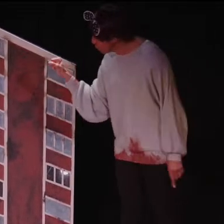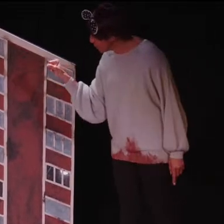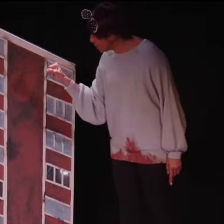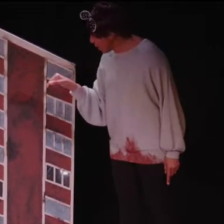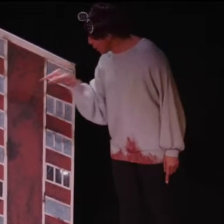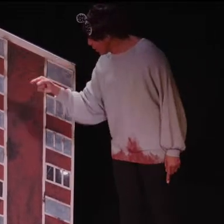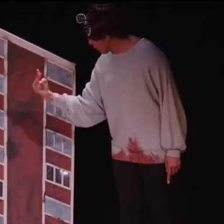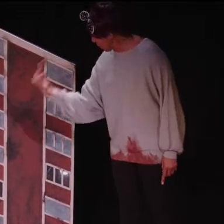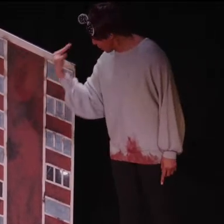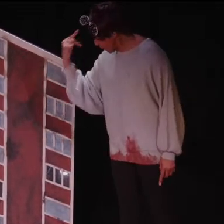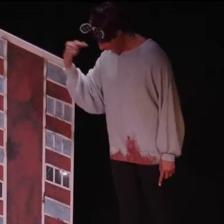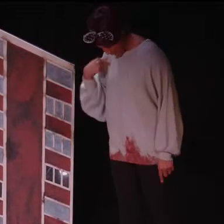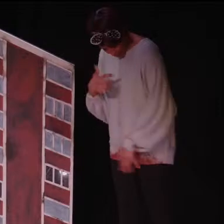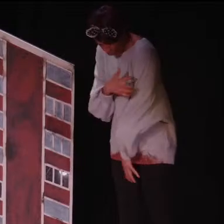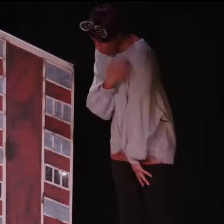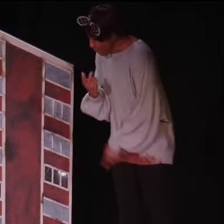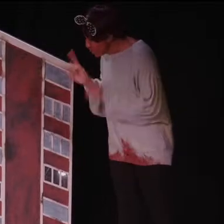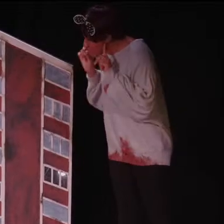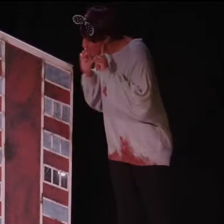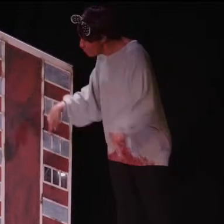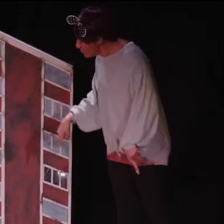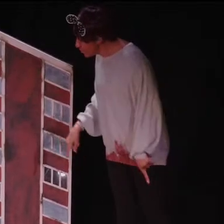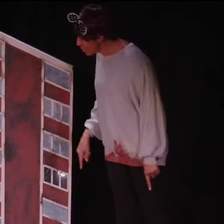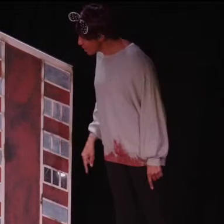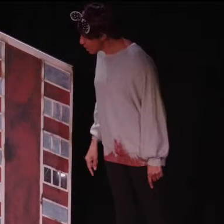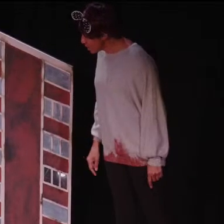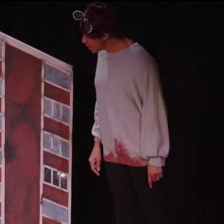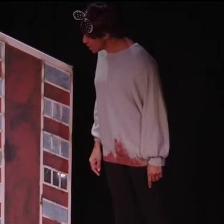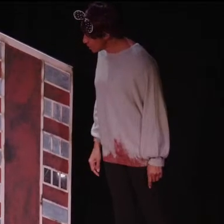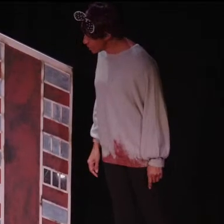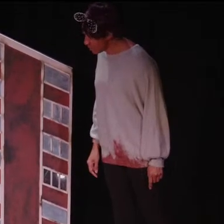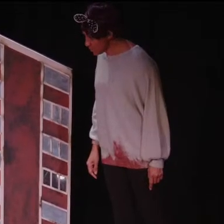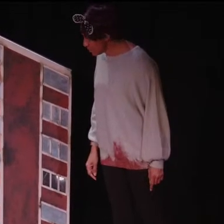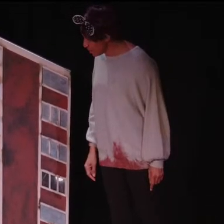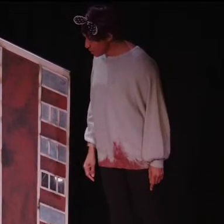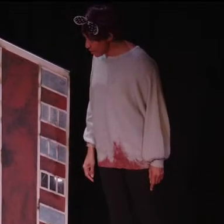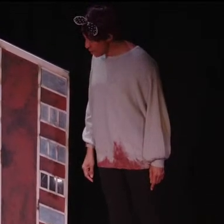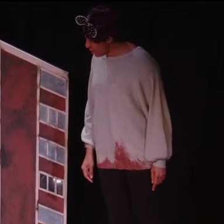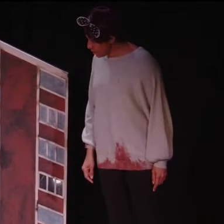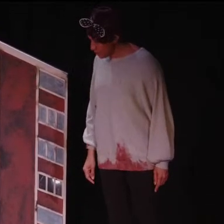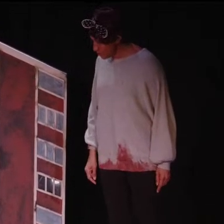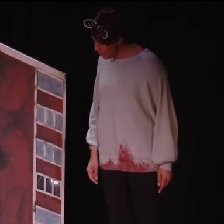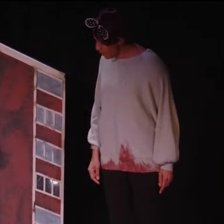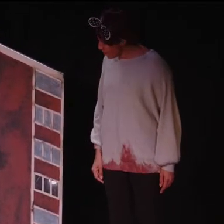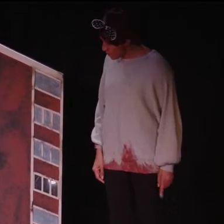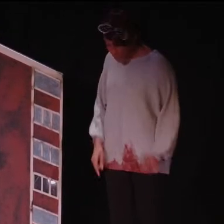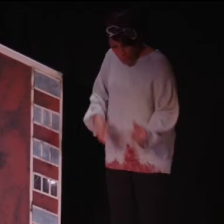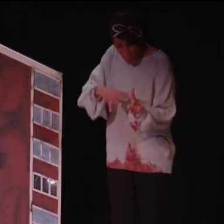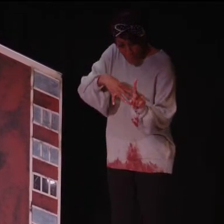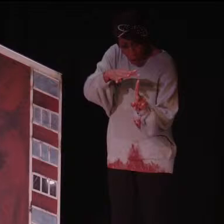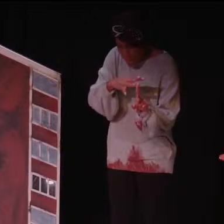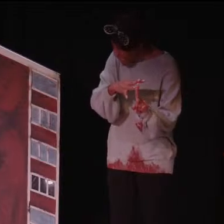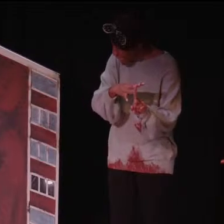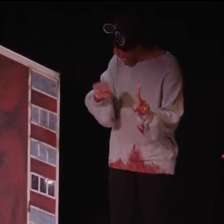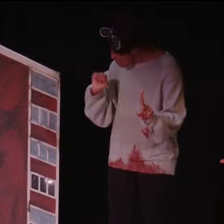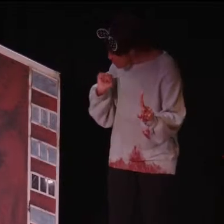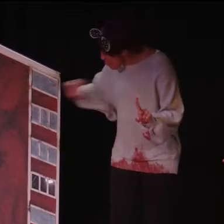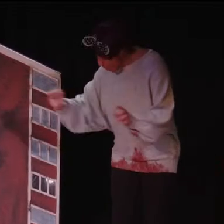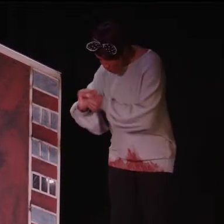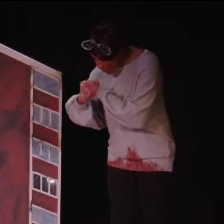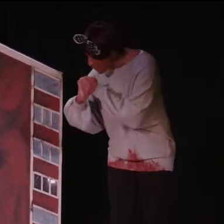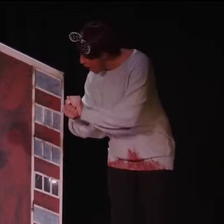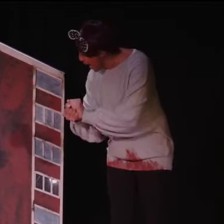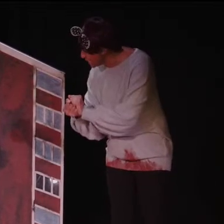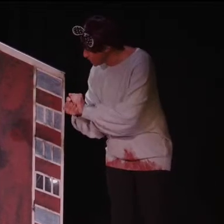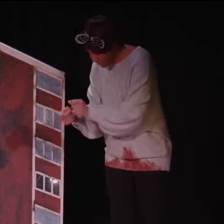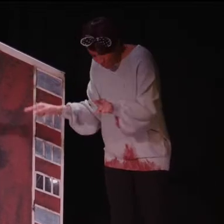commanded and no more, which not to have done, I think would have shown both disobedience and ingratitude to you and towards